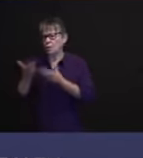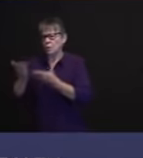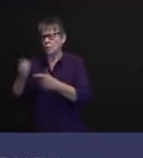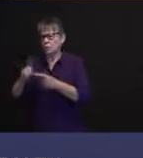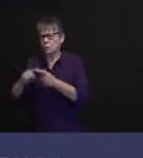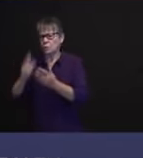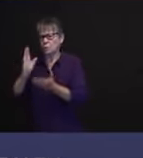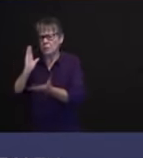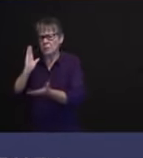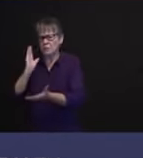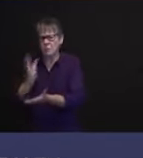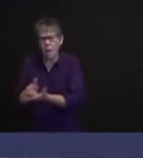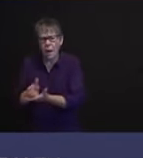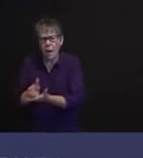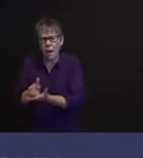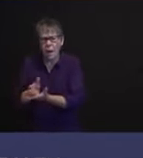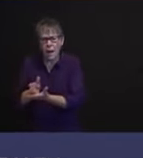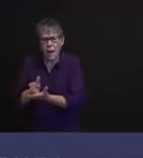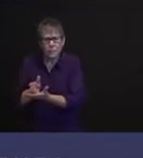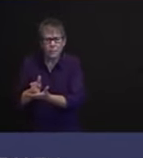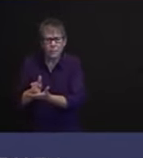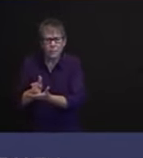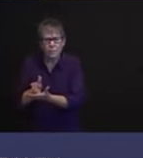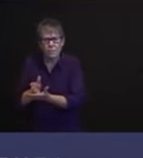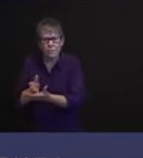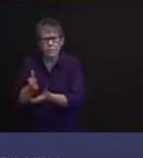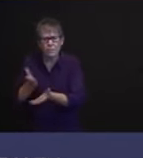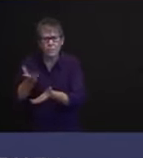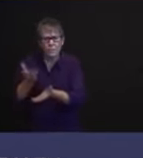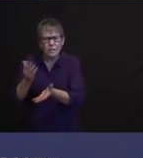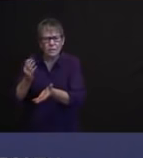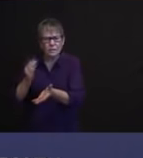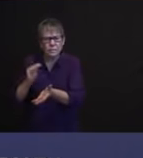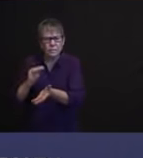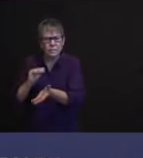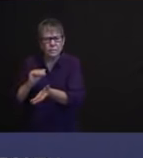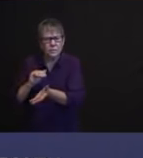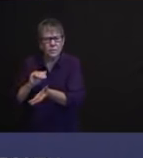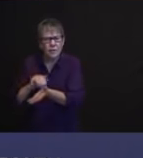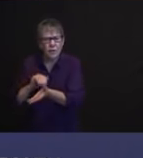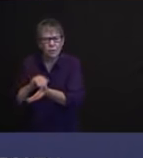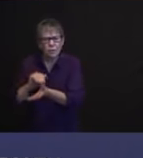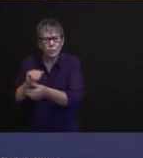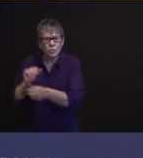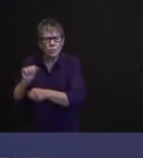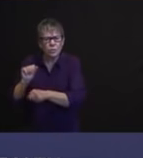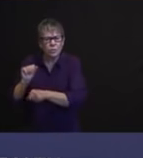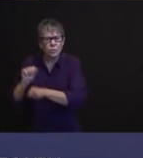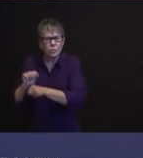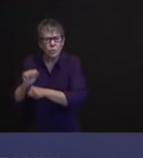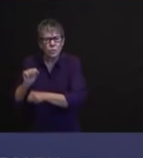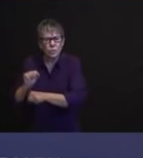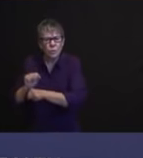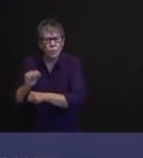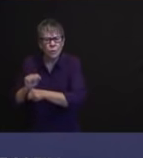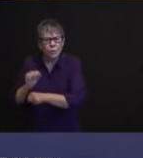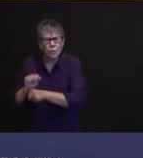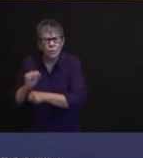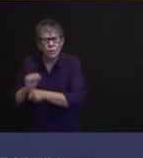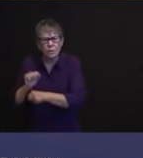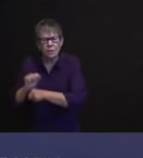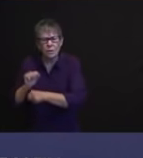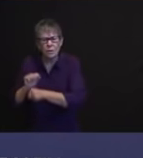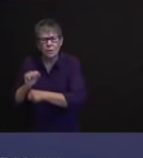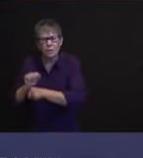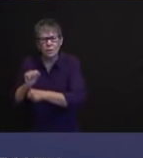of Dr. Bajakian, a convicted sex offender? There are also 4 vacancies on that board. I'm wondering what your timeline to fill